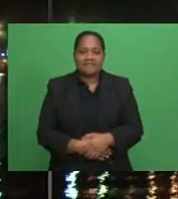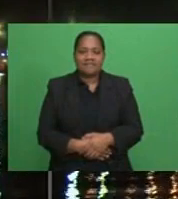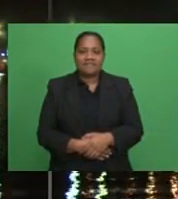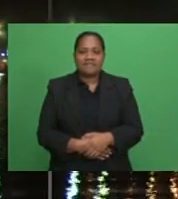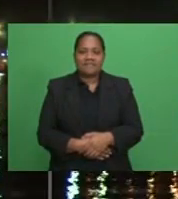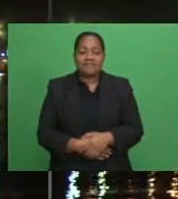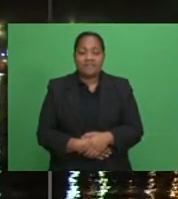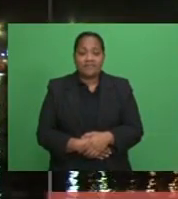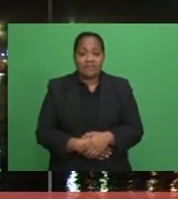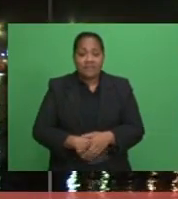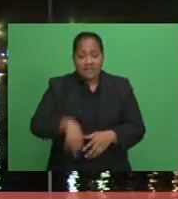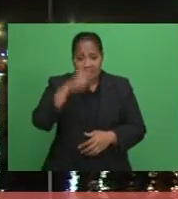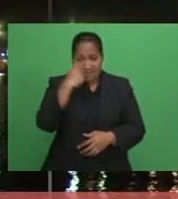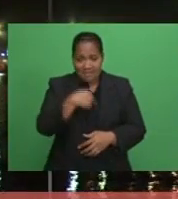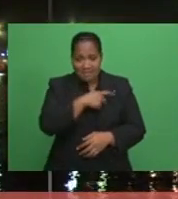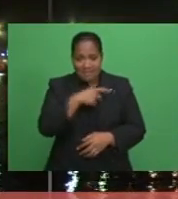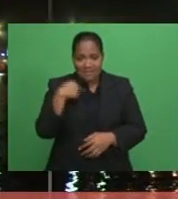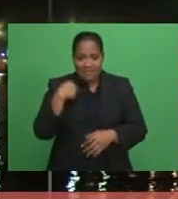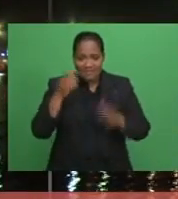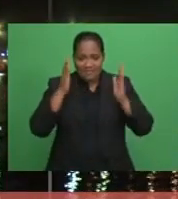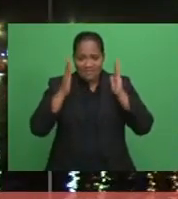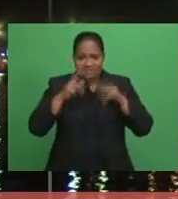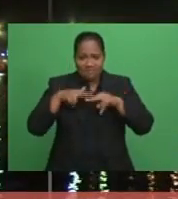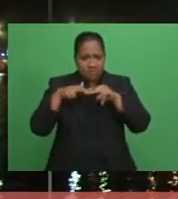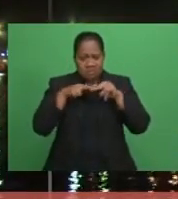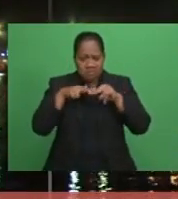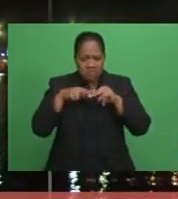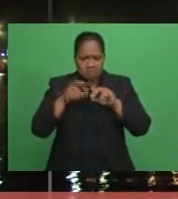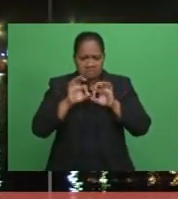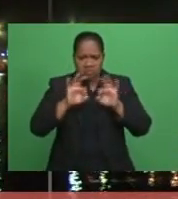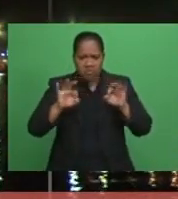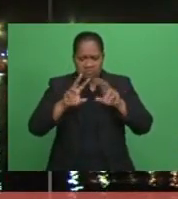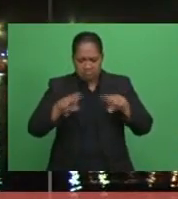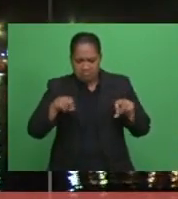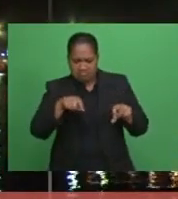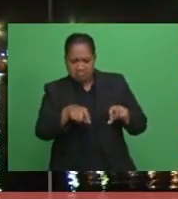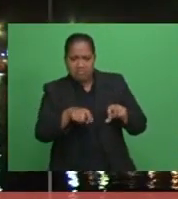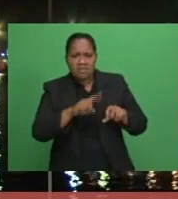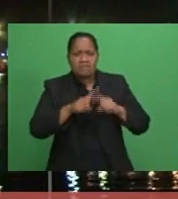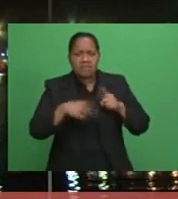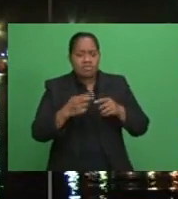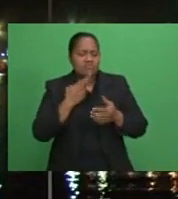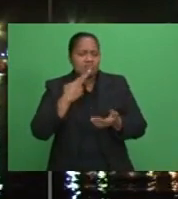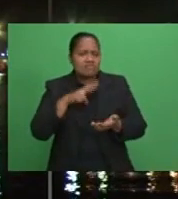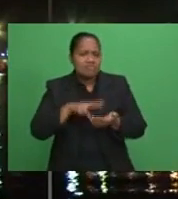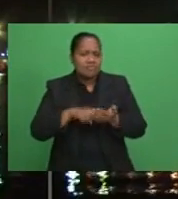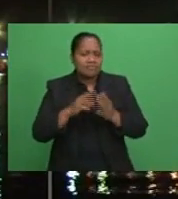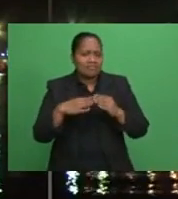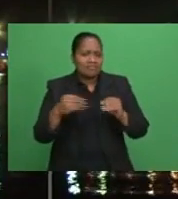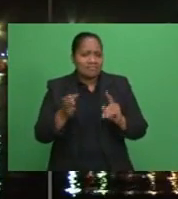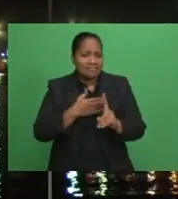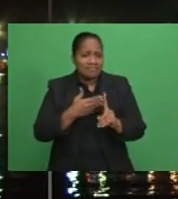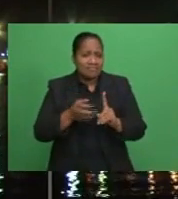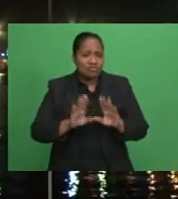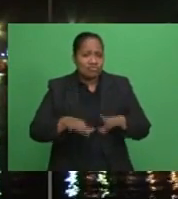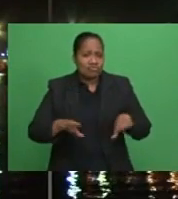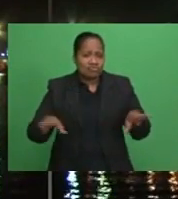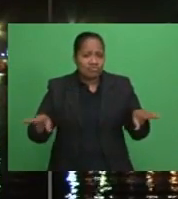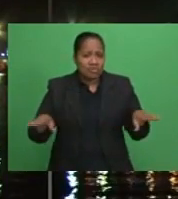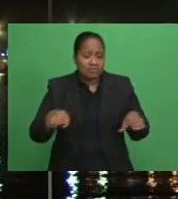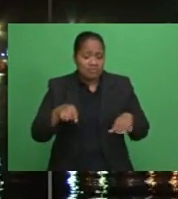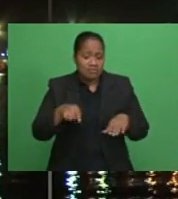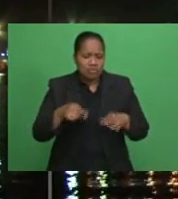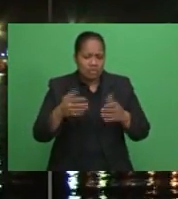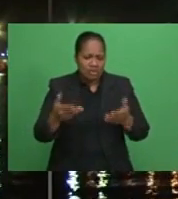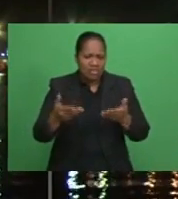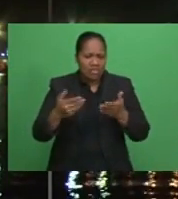The Catholic Church of Fiji will not conduct an inquiry into reports of alleged sexual abuse of children after allegations surfaced in a report